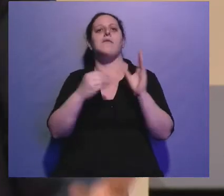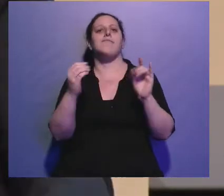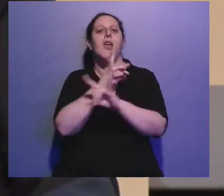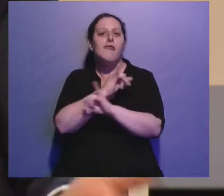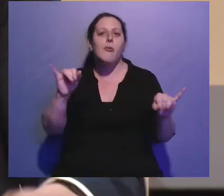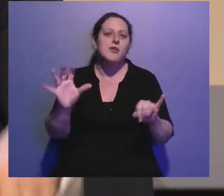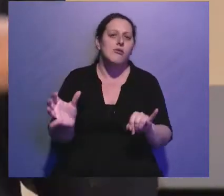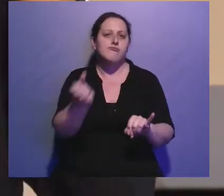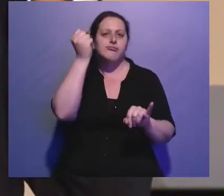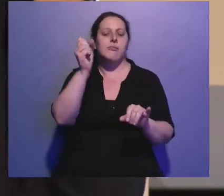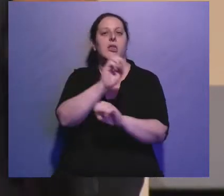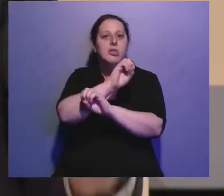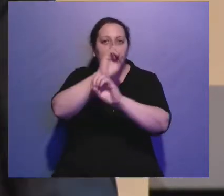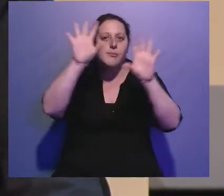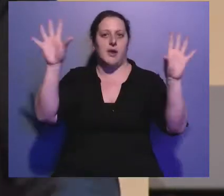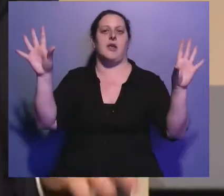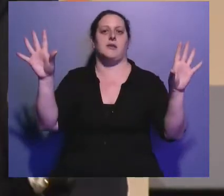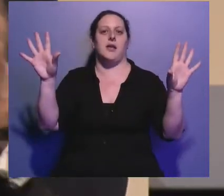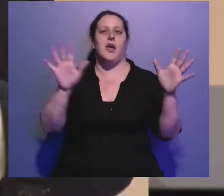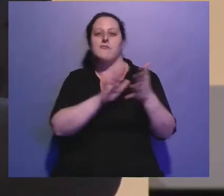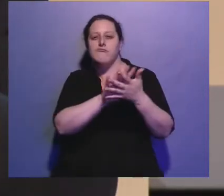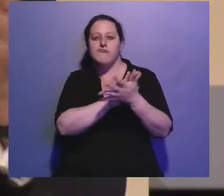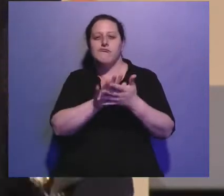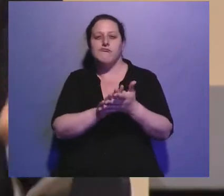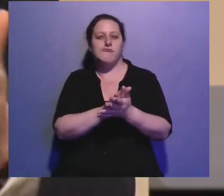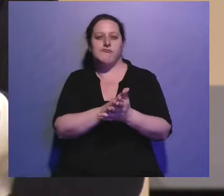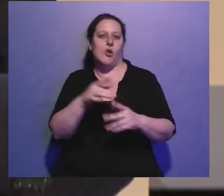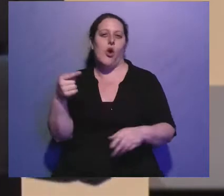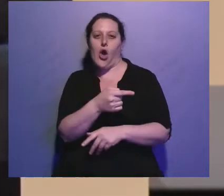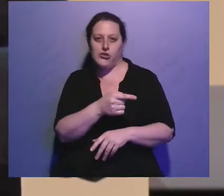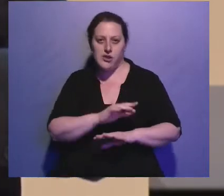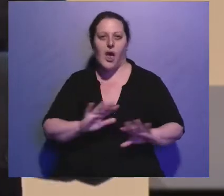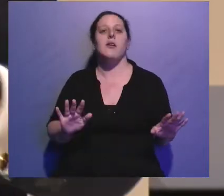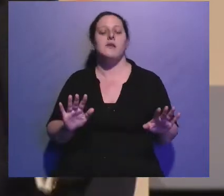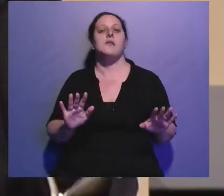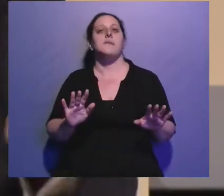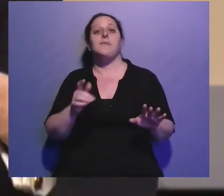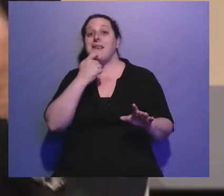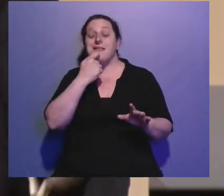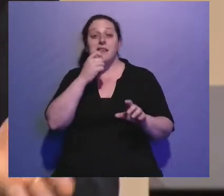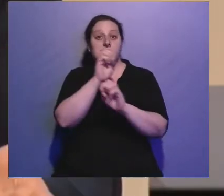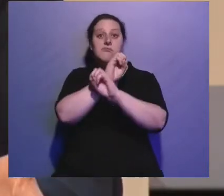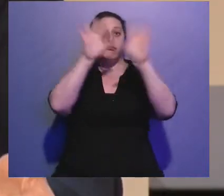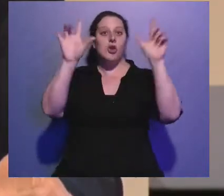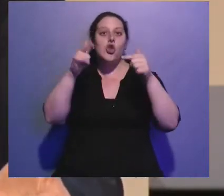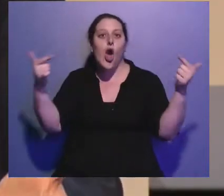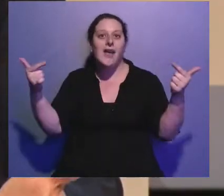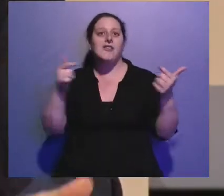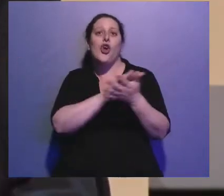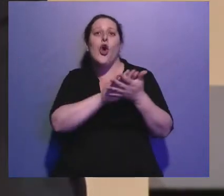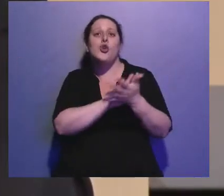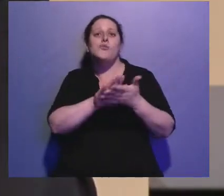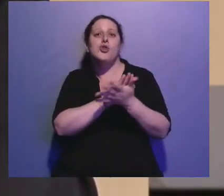should have a law on transparency, a law on access to public information as part of